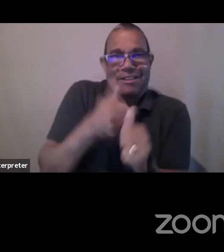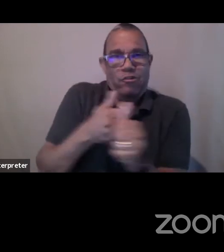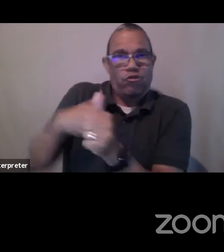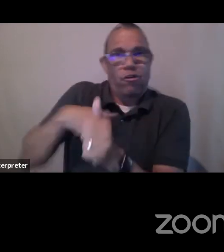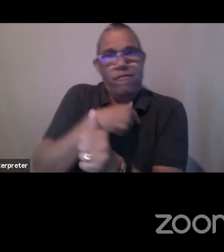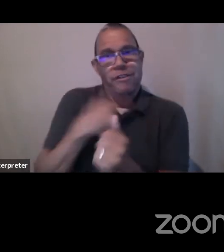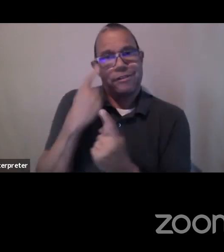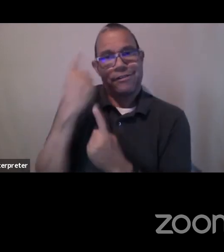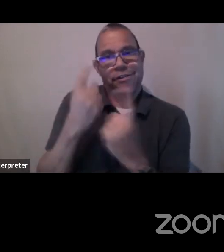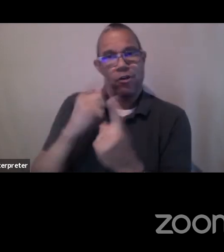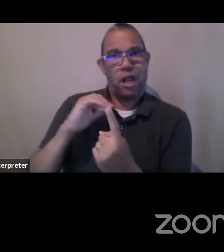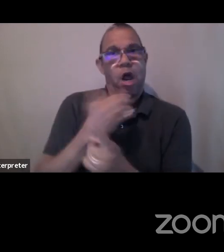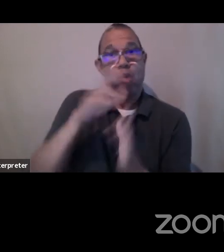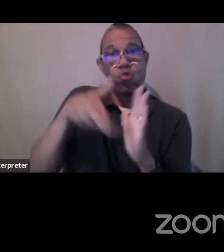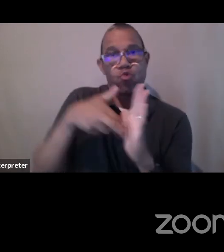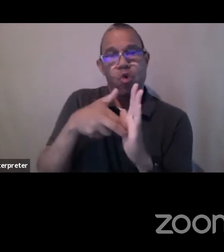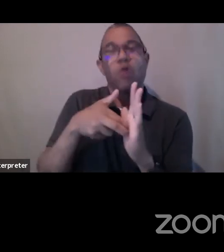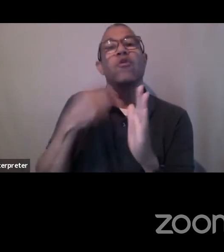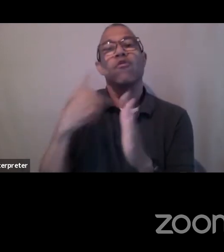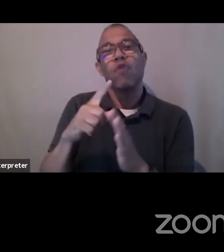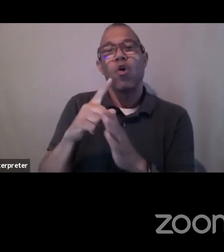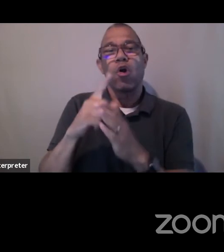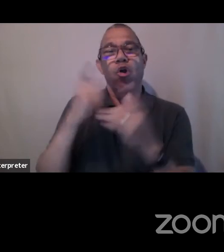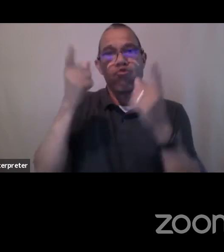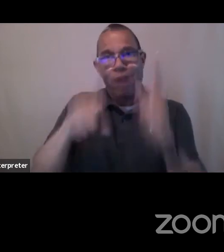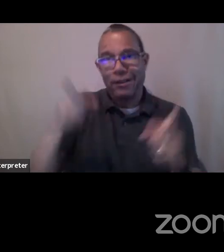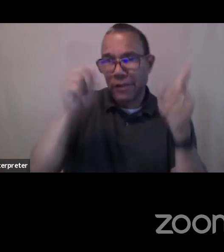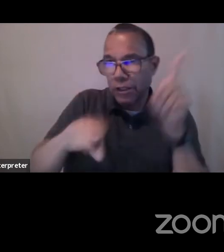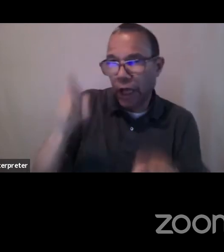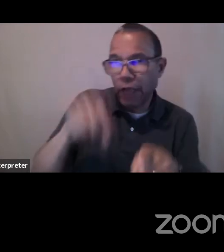reconciliation, decolonization, and allyship.